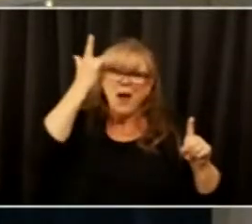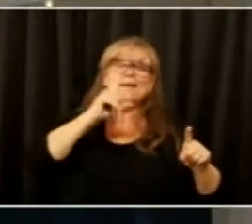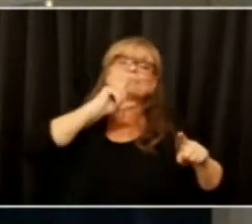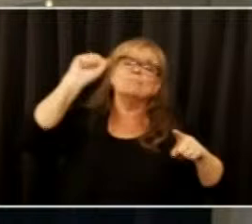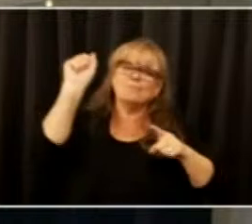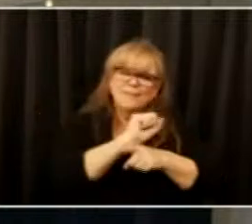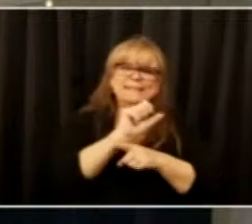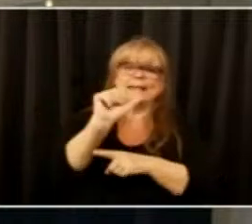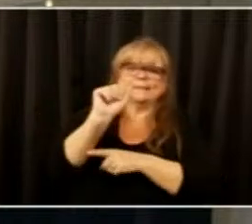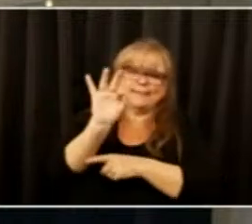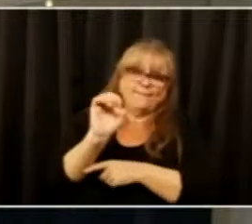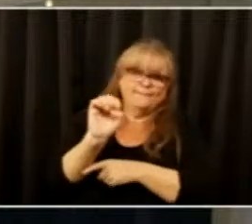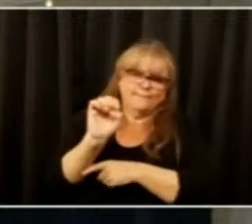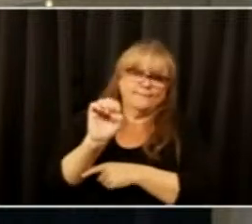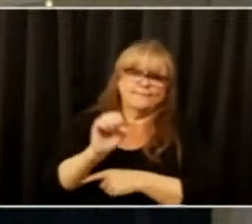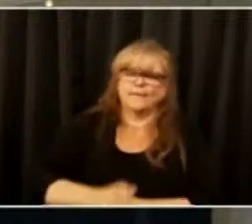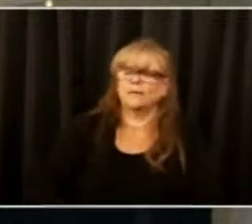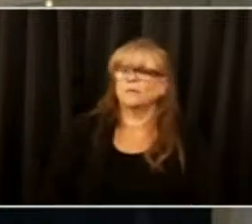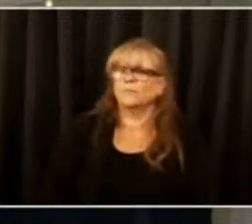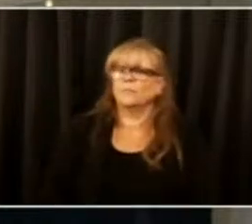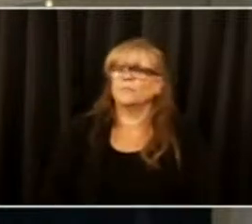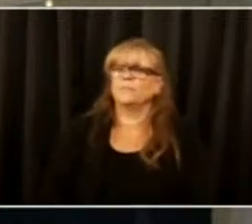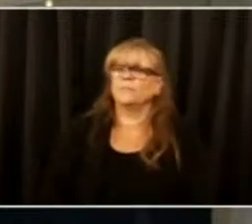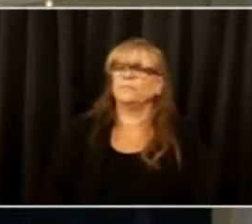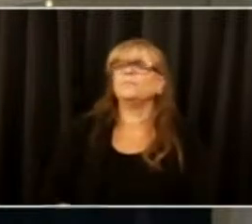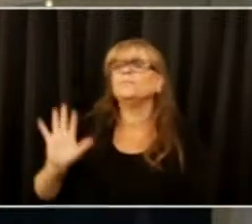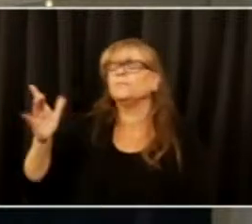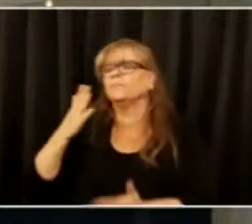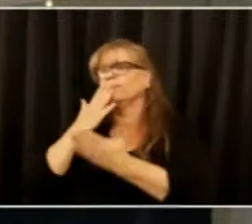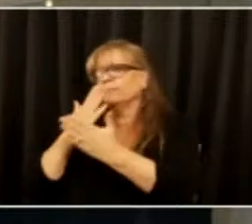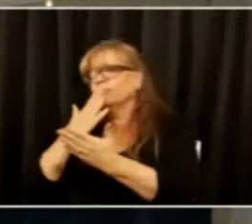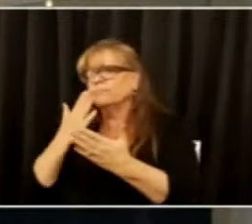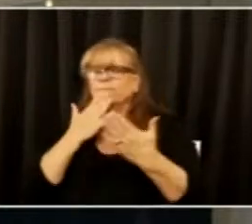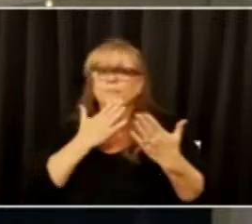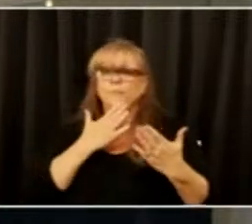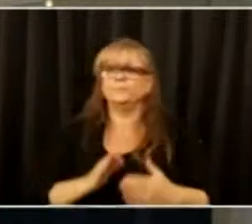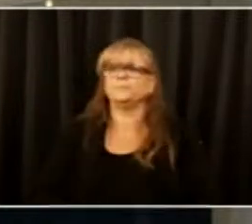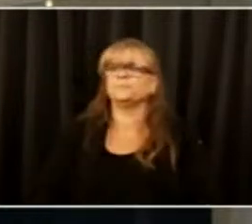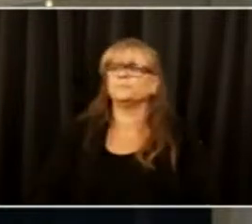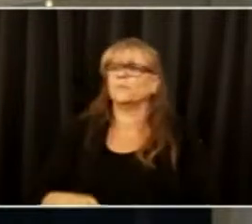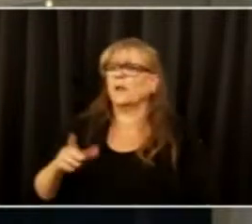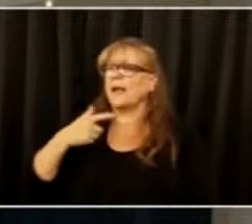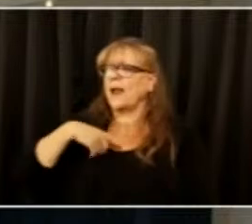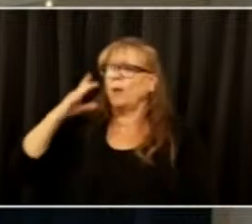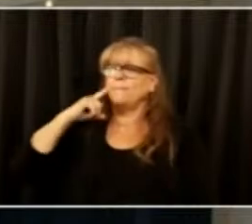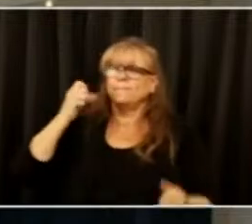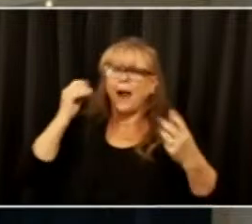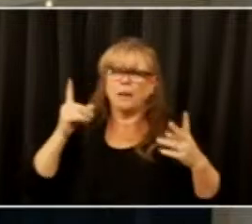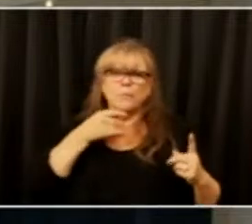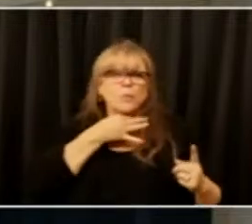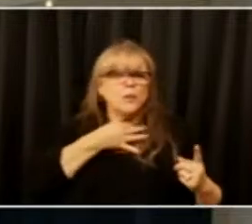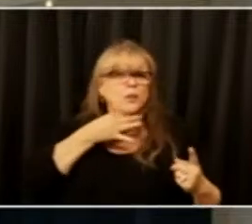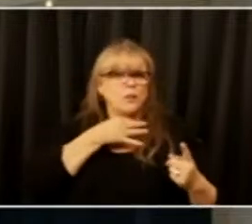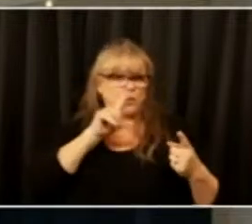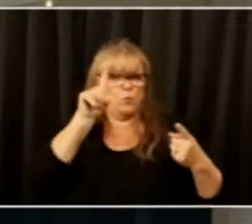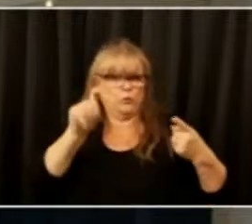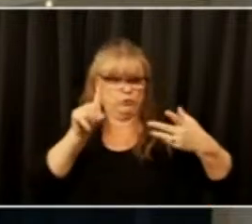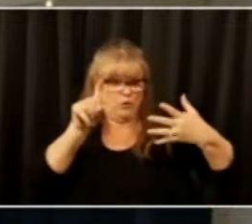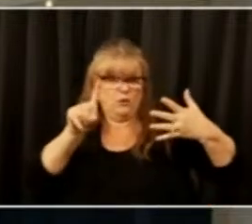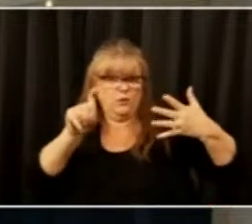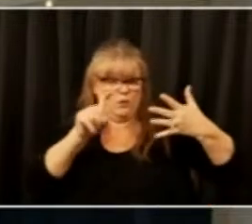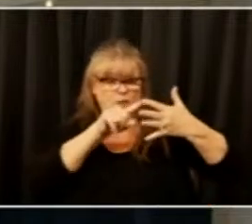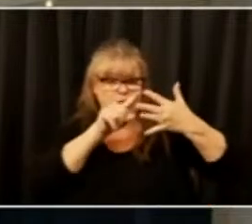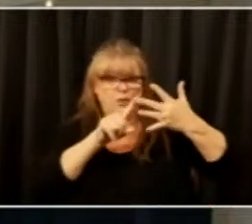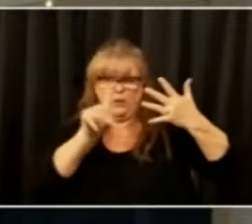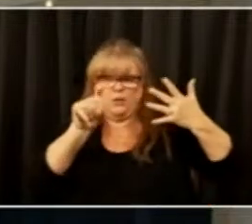Coloradans have questions about the life-saving vaccines. That's one thing we hope to address through the Protect the Children effort. And if you post your question below, we'll do our